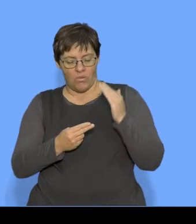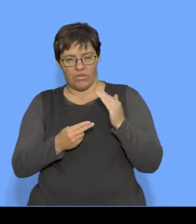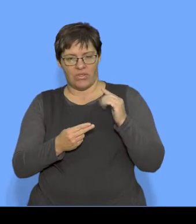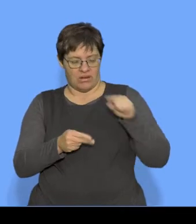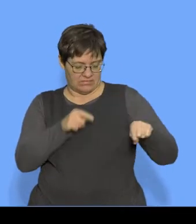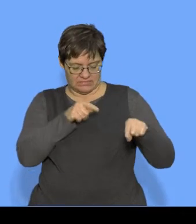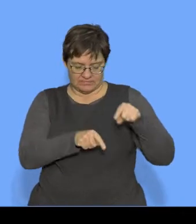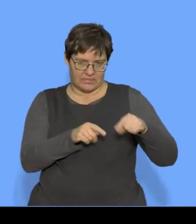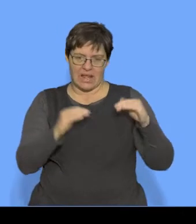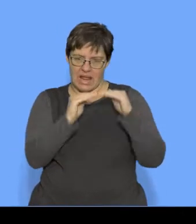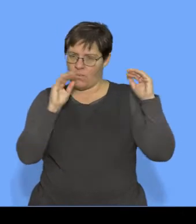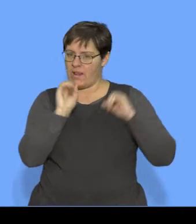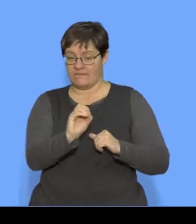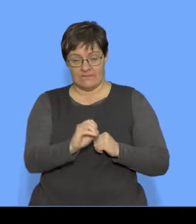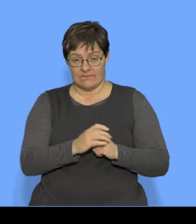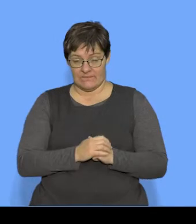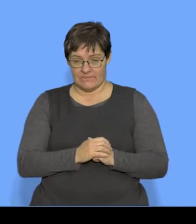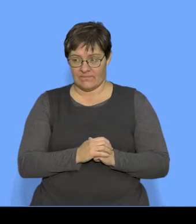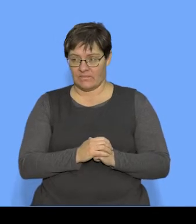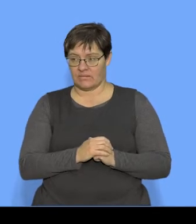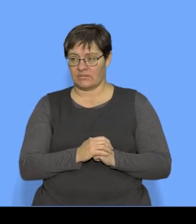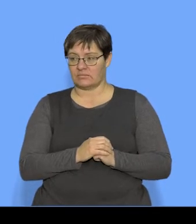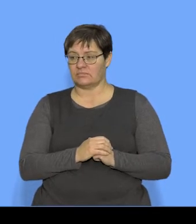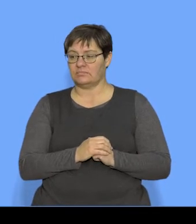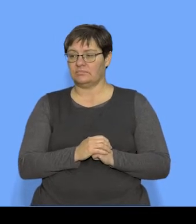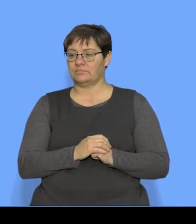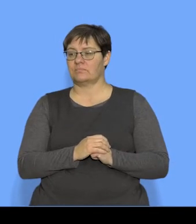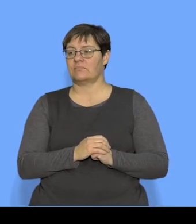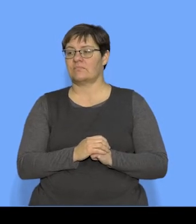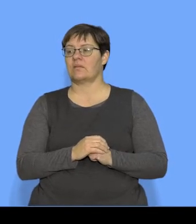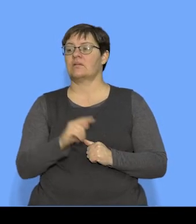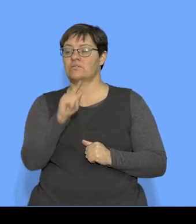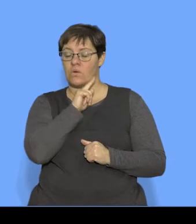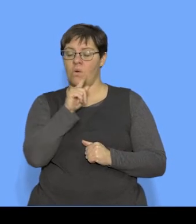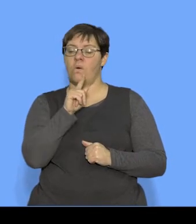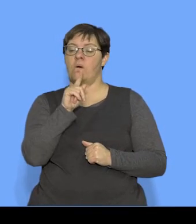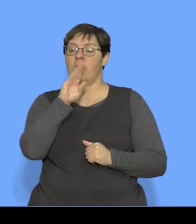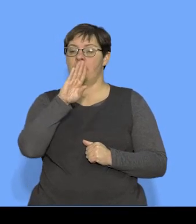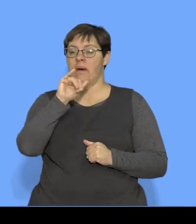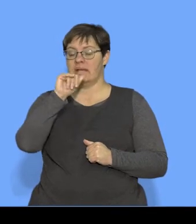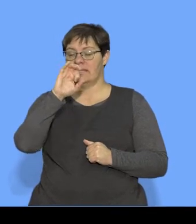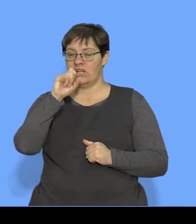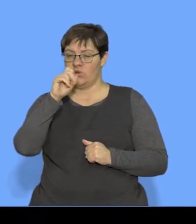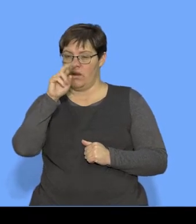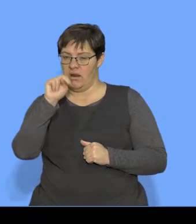into two equal parts, right? Bisection of opposite